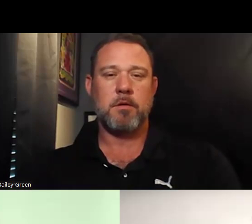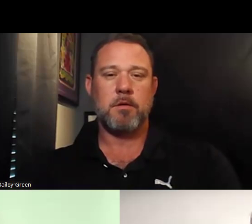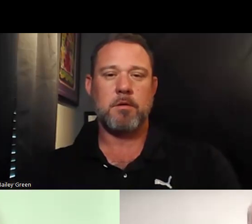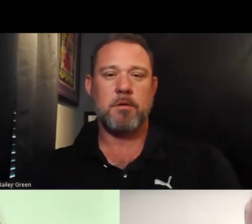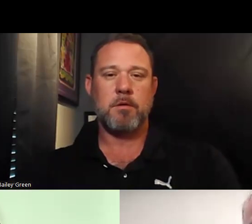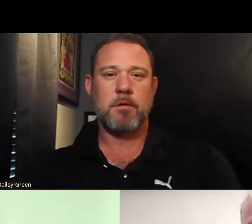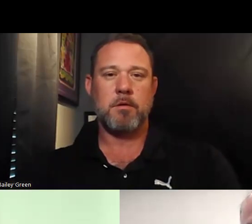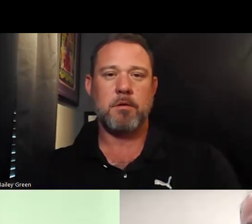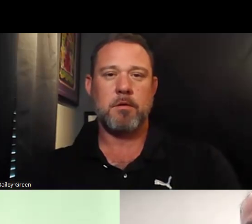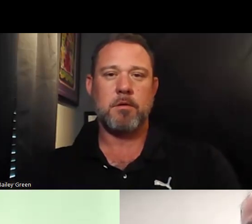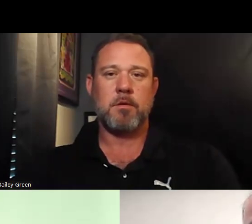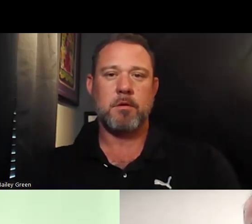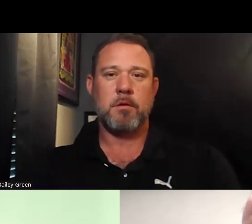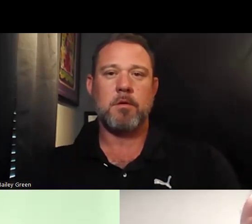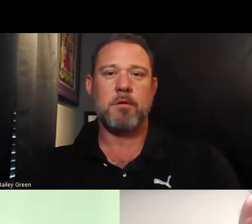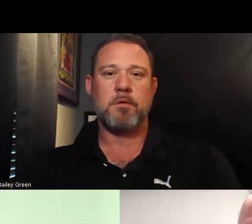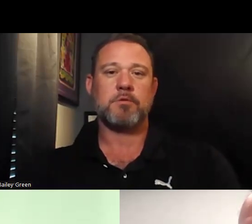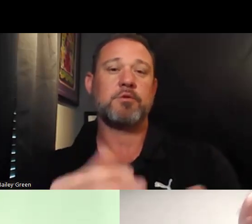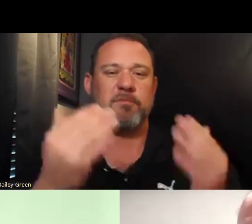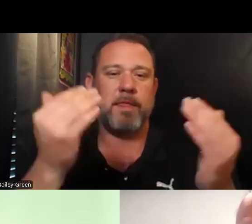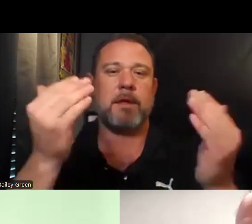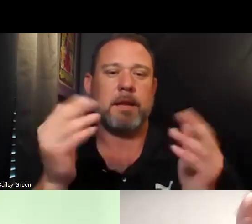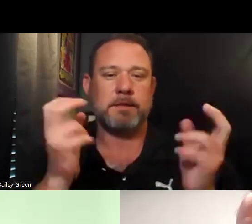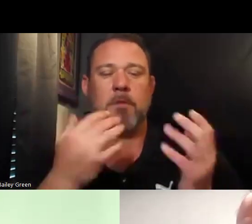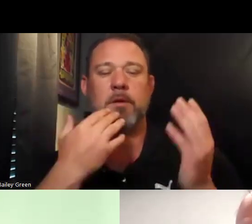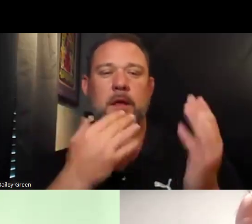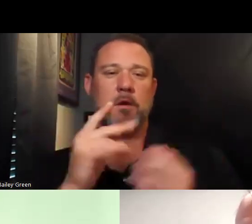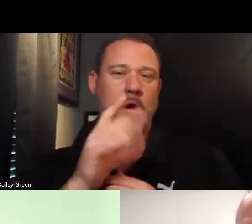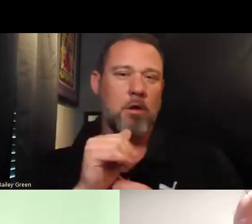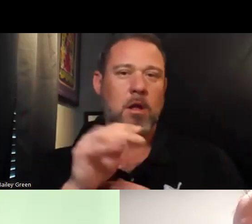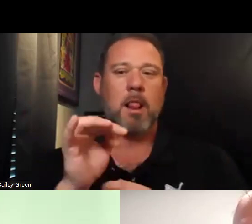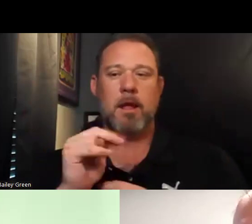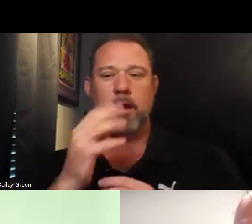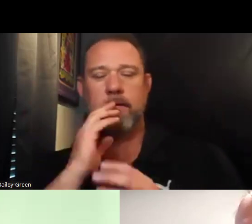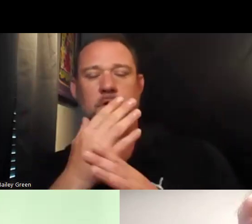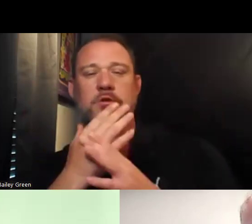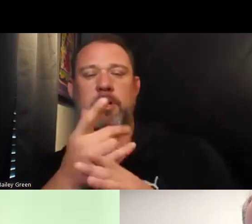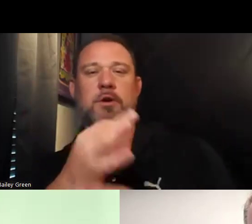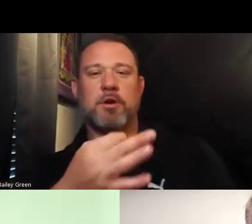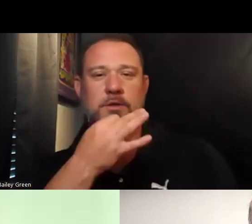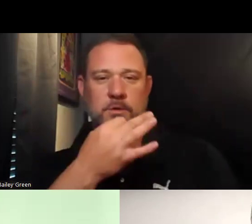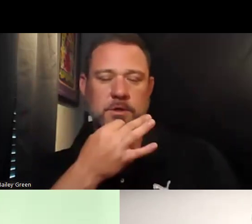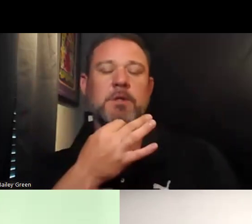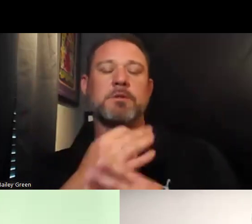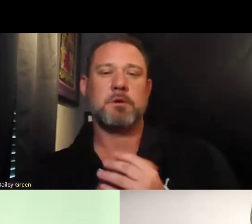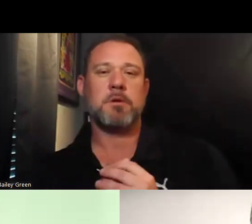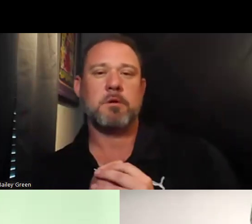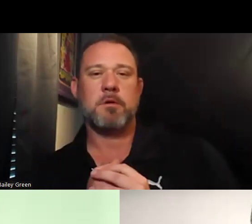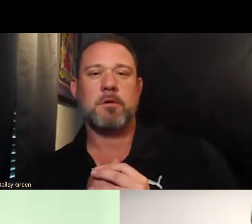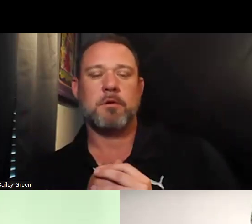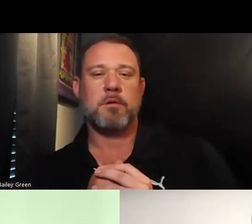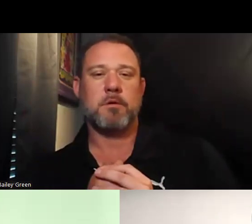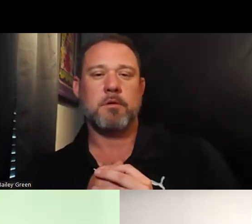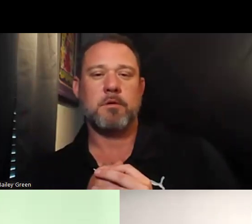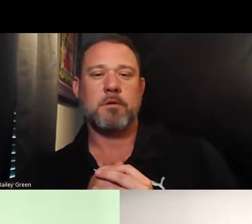We can move on to the next topic. Thank you again so much, Carla and Elena, for sharing your expertise with us and the rich discussion our committee had